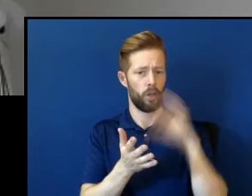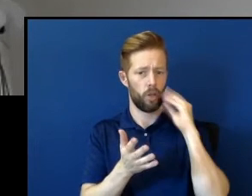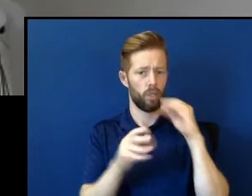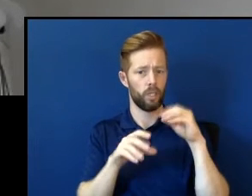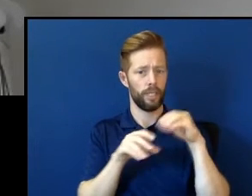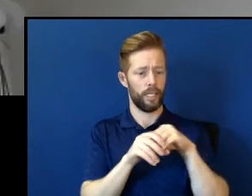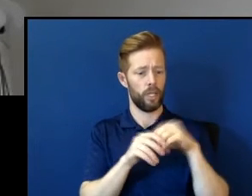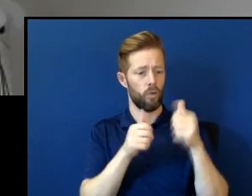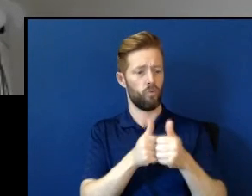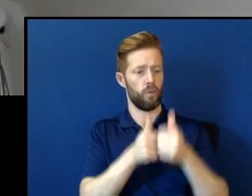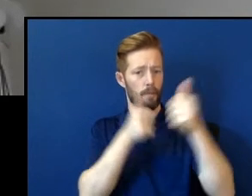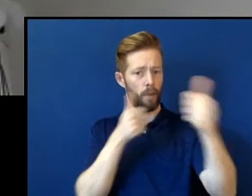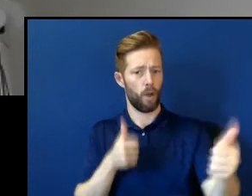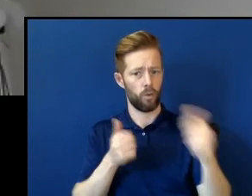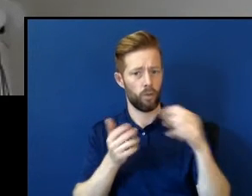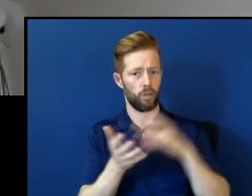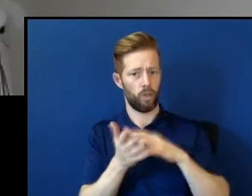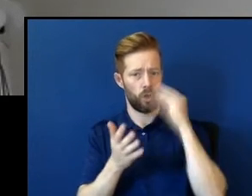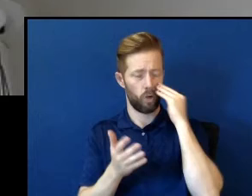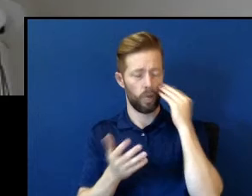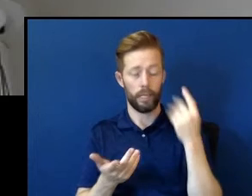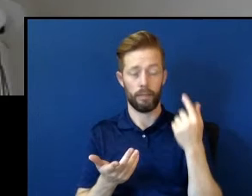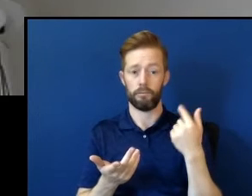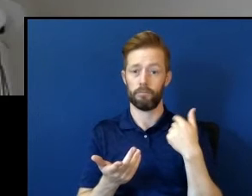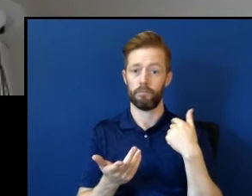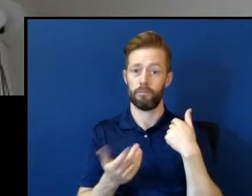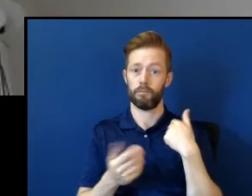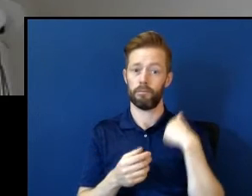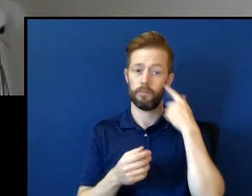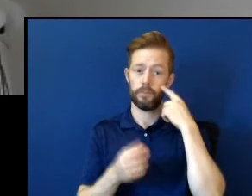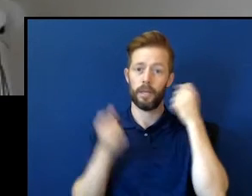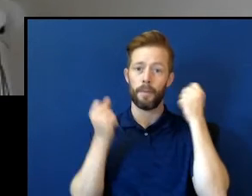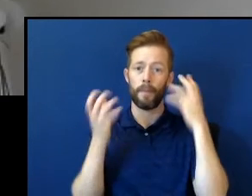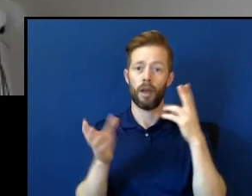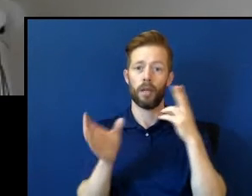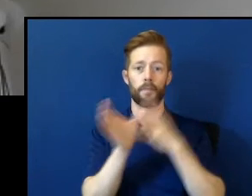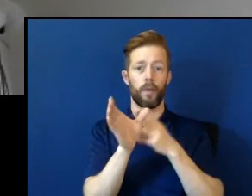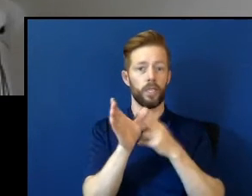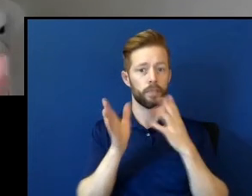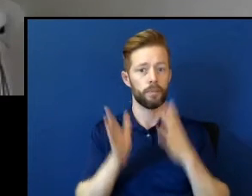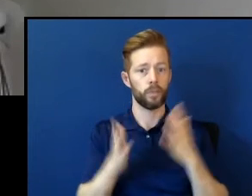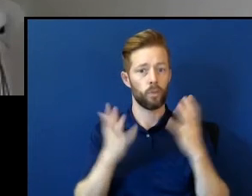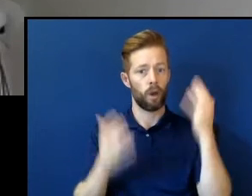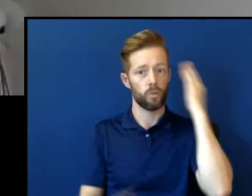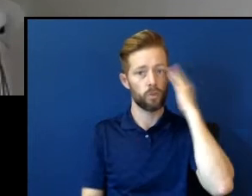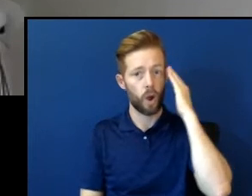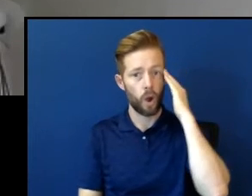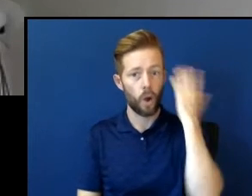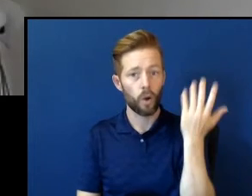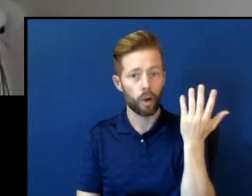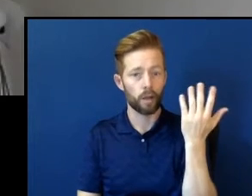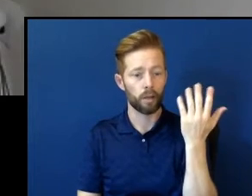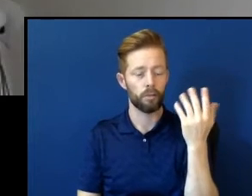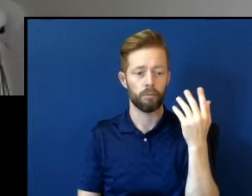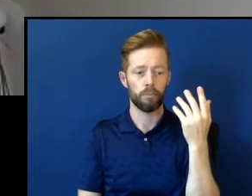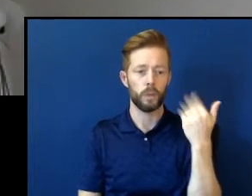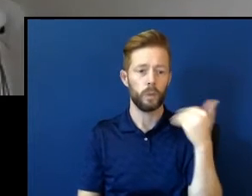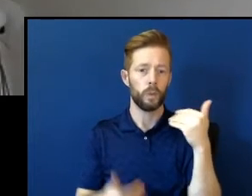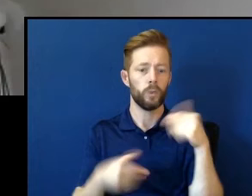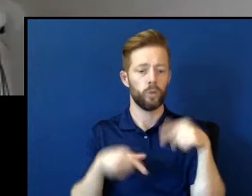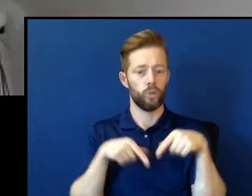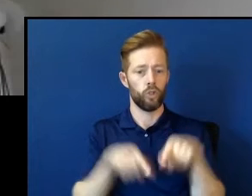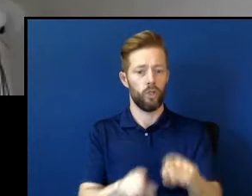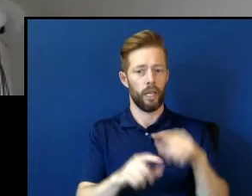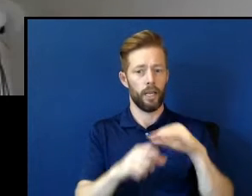STEM learning in a remote learning environment? I think that there's a lot of participants want to know about this, especially in